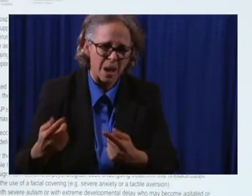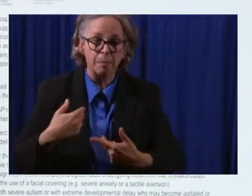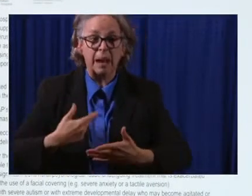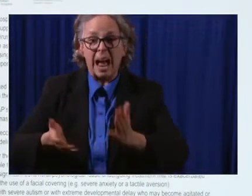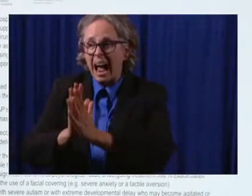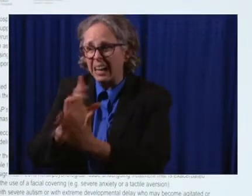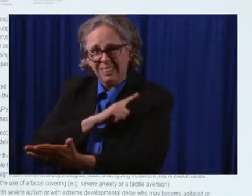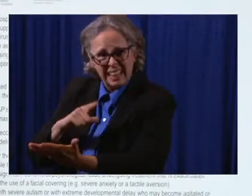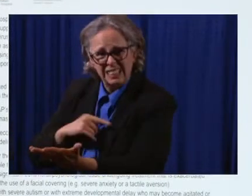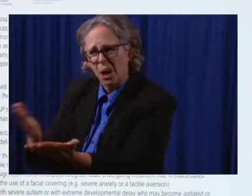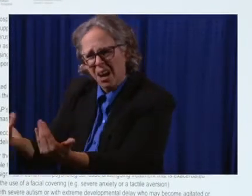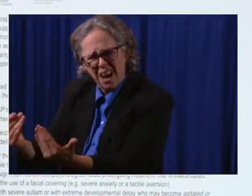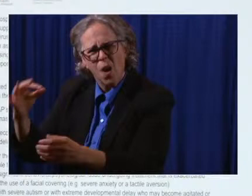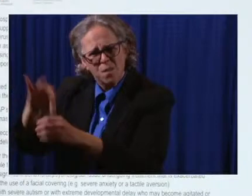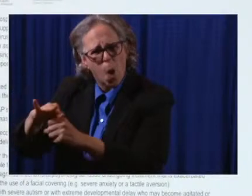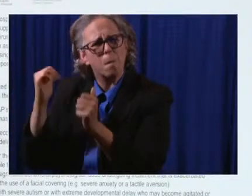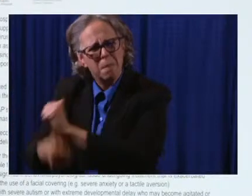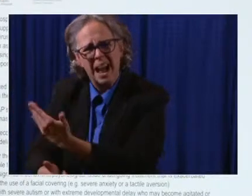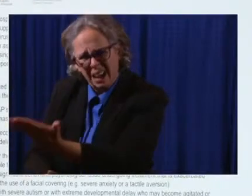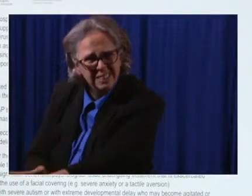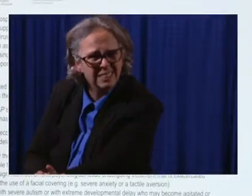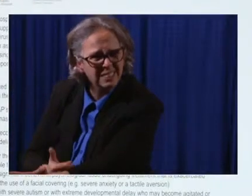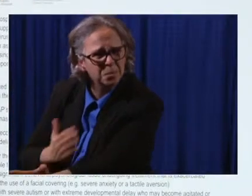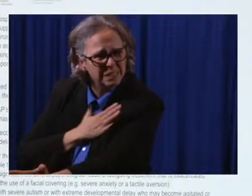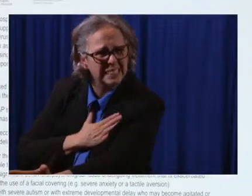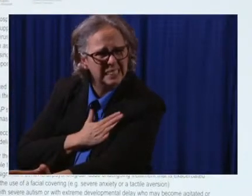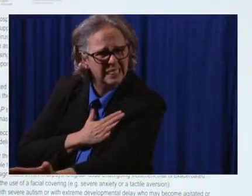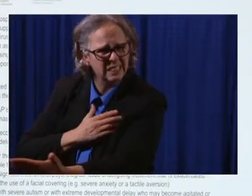pass this along with the rest of Strong Ohio.